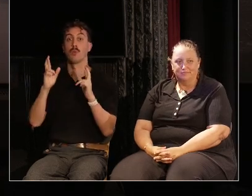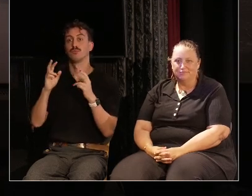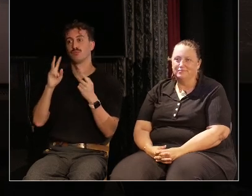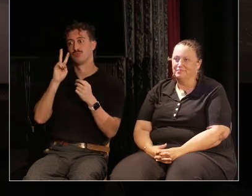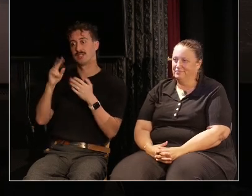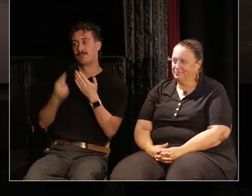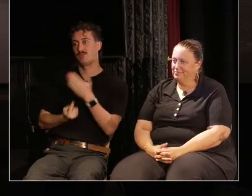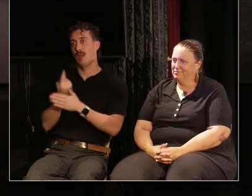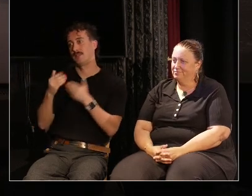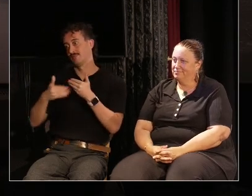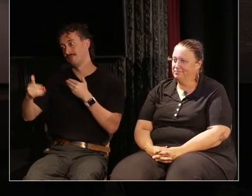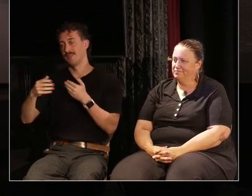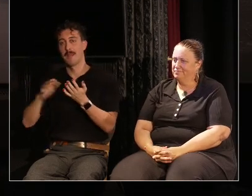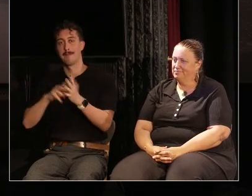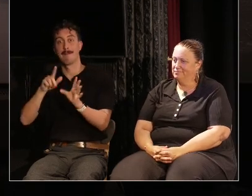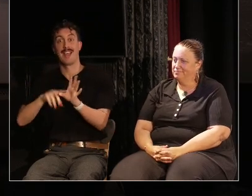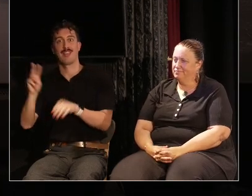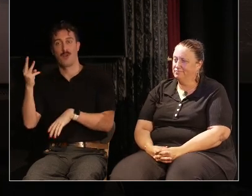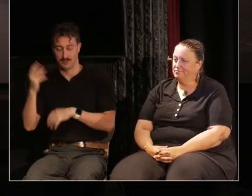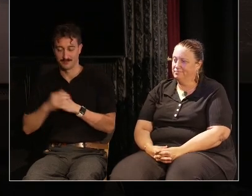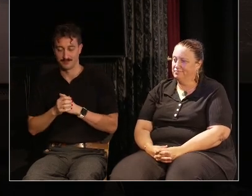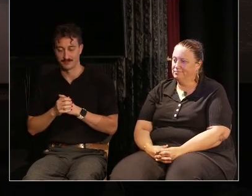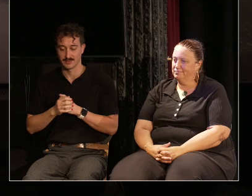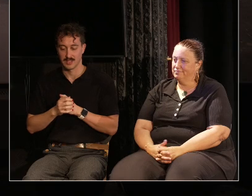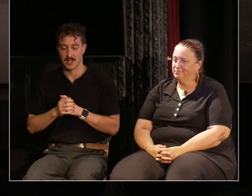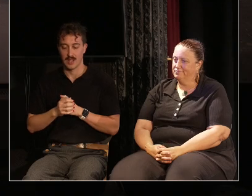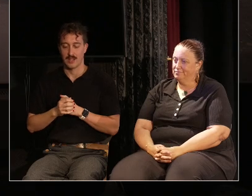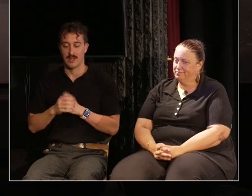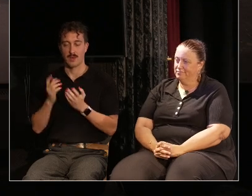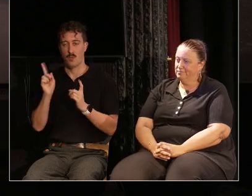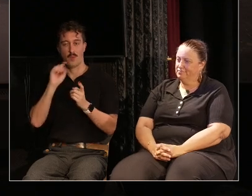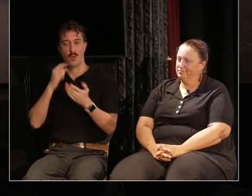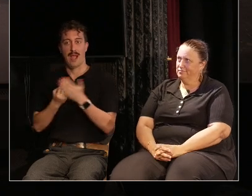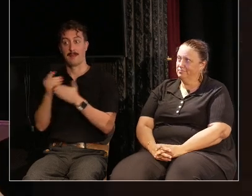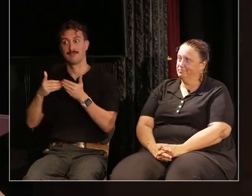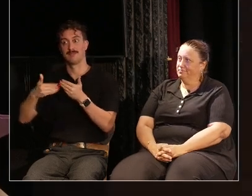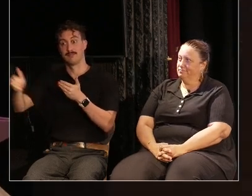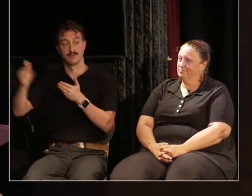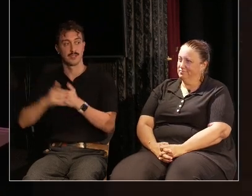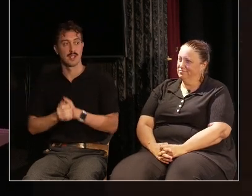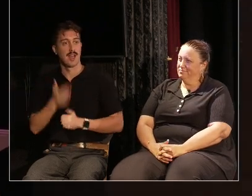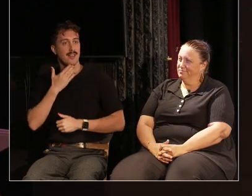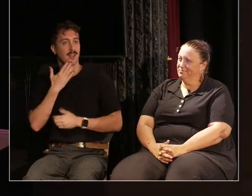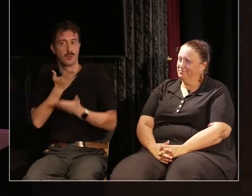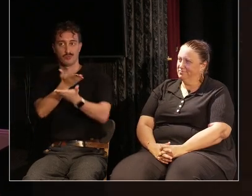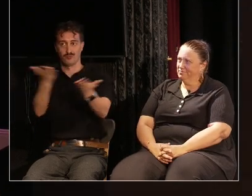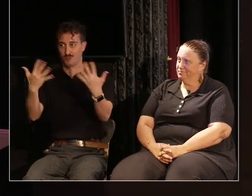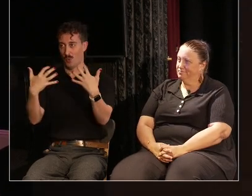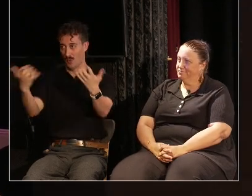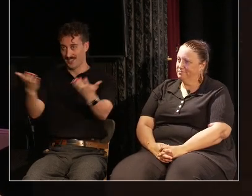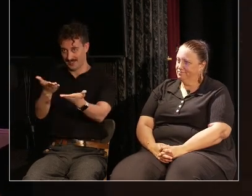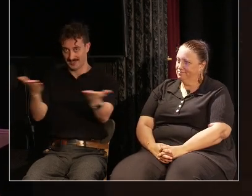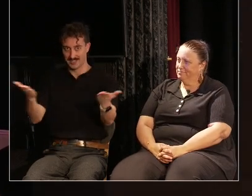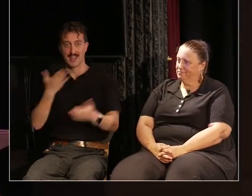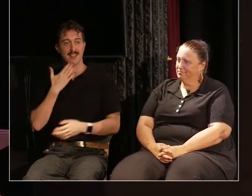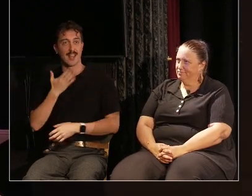May 3 and how you carry those words forward into this next term. Thank you, everybody in the audience, and